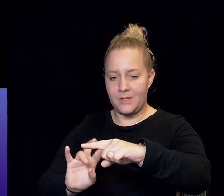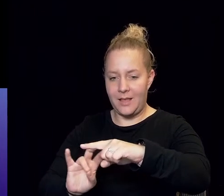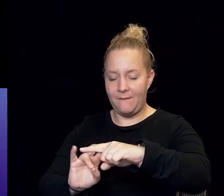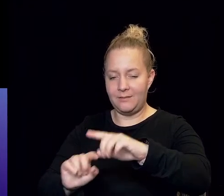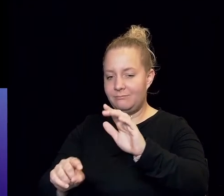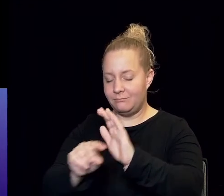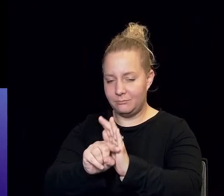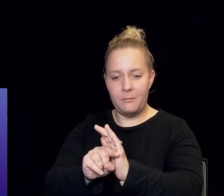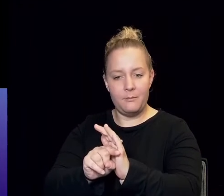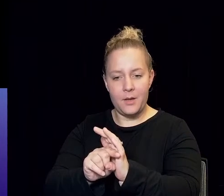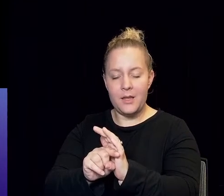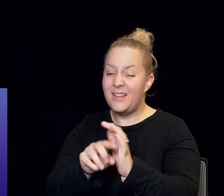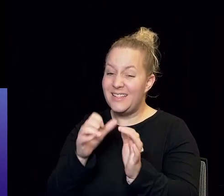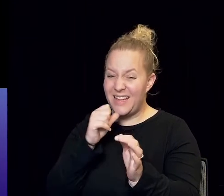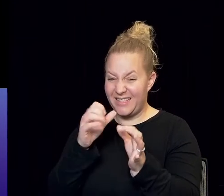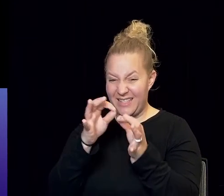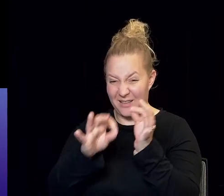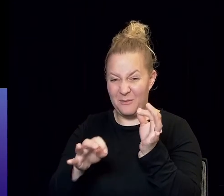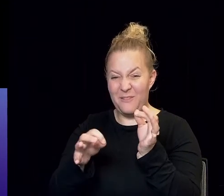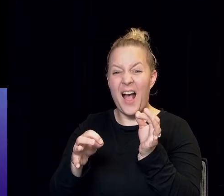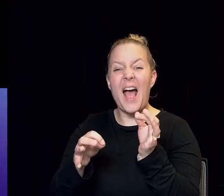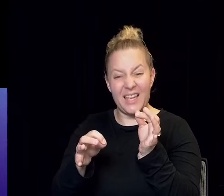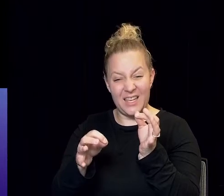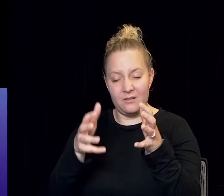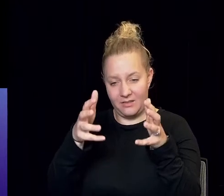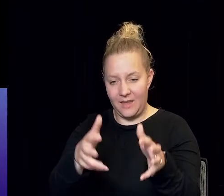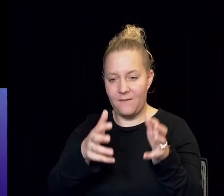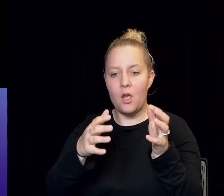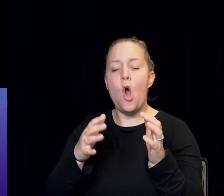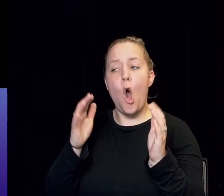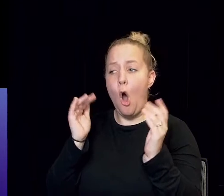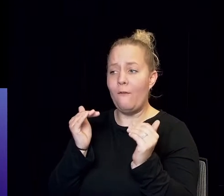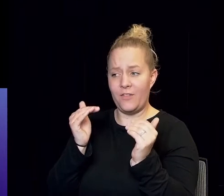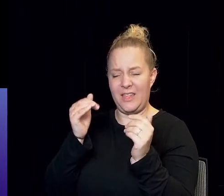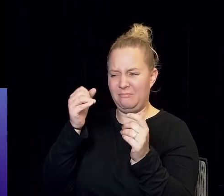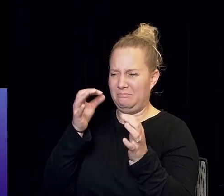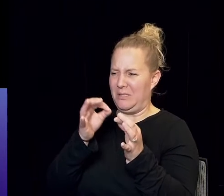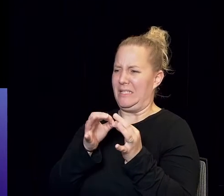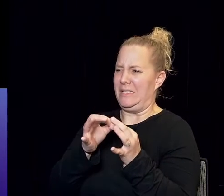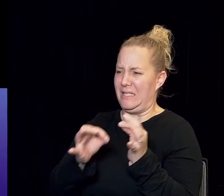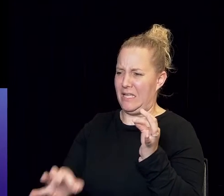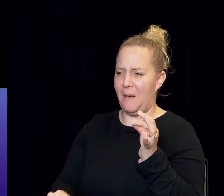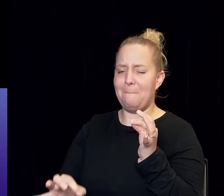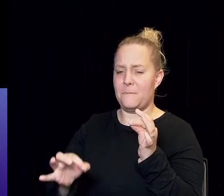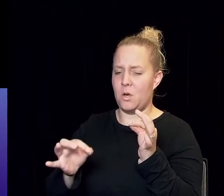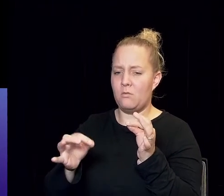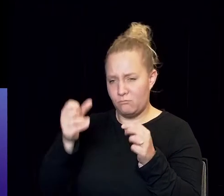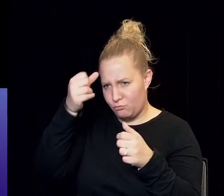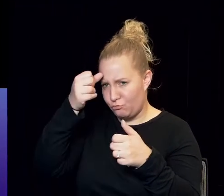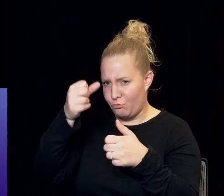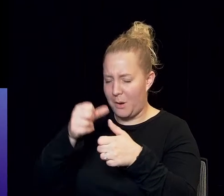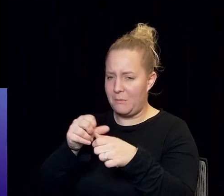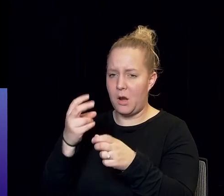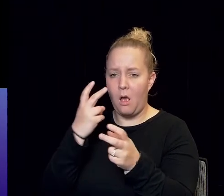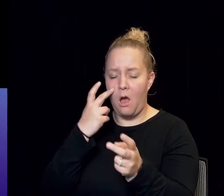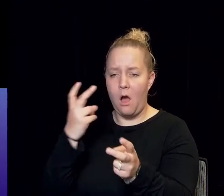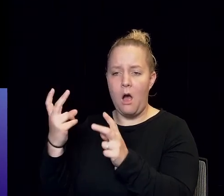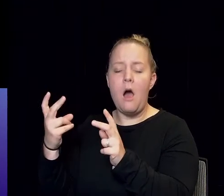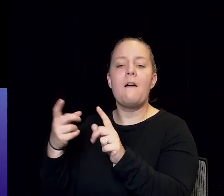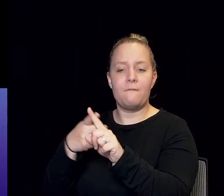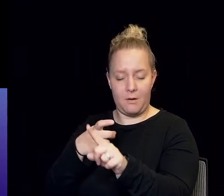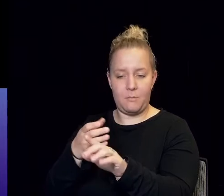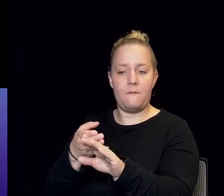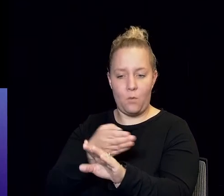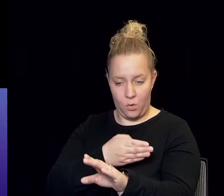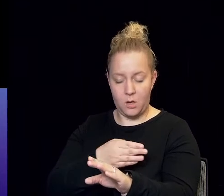I know this is hopefully super simple as just a refresher from what you've learned before, but we're just kind of working